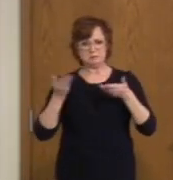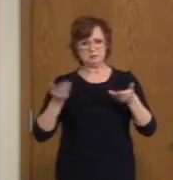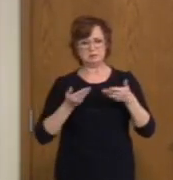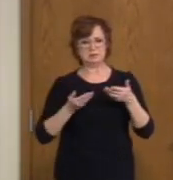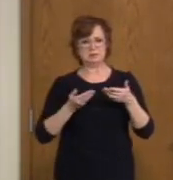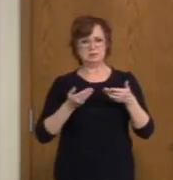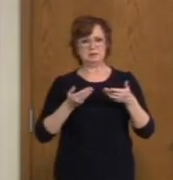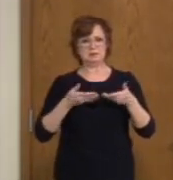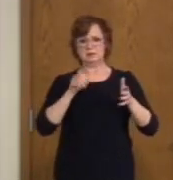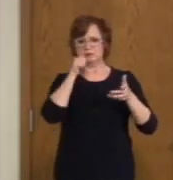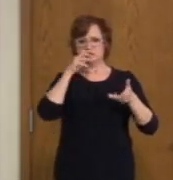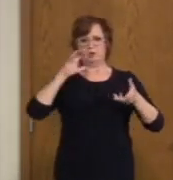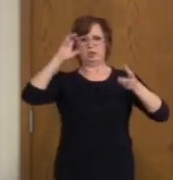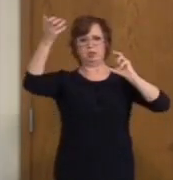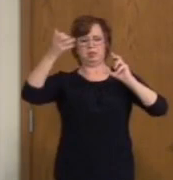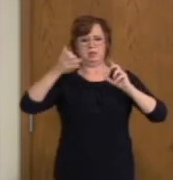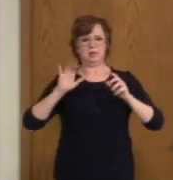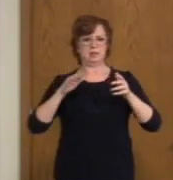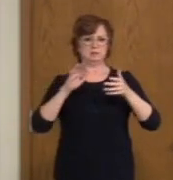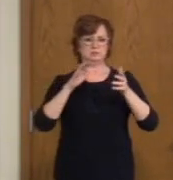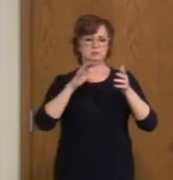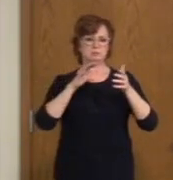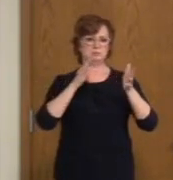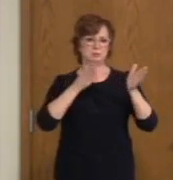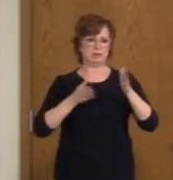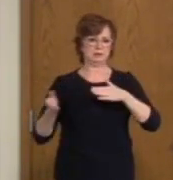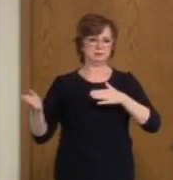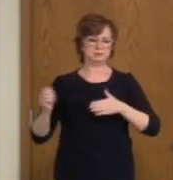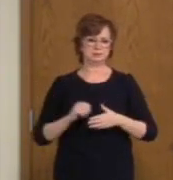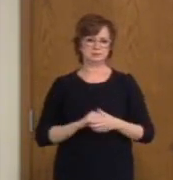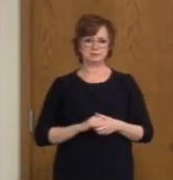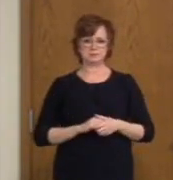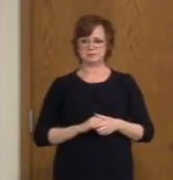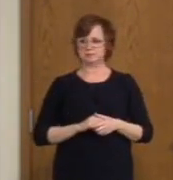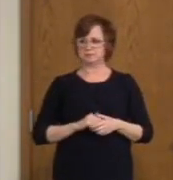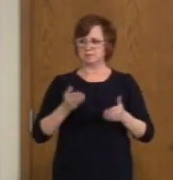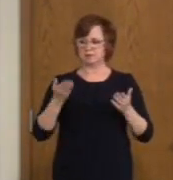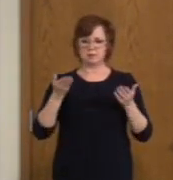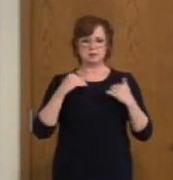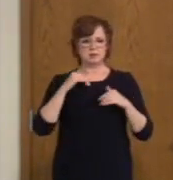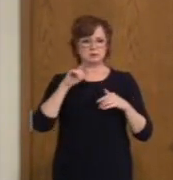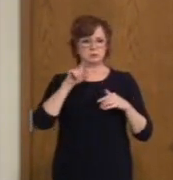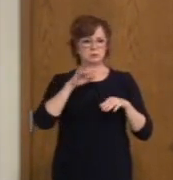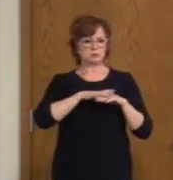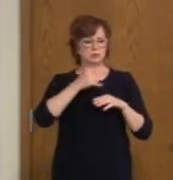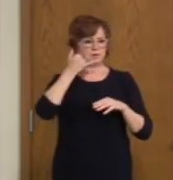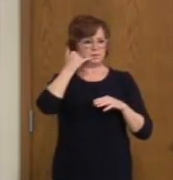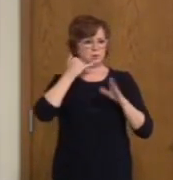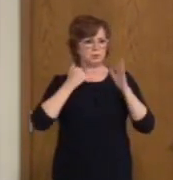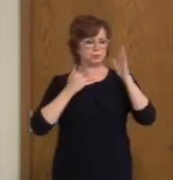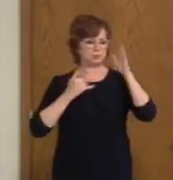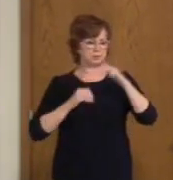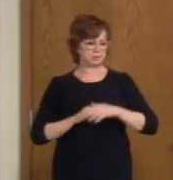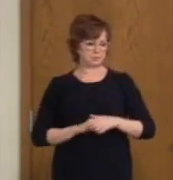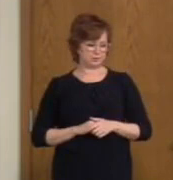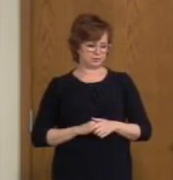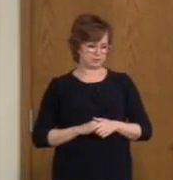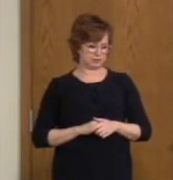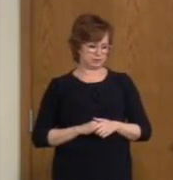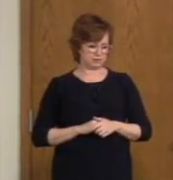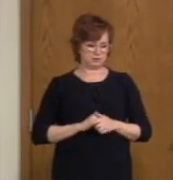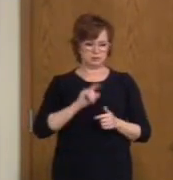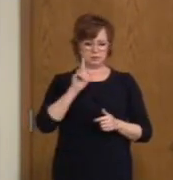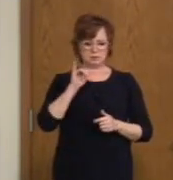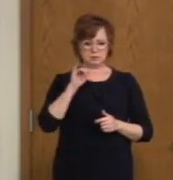Let's not trip in the final steps of the race. Take another question on the line. We have